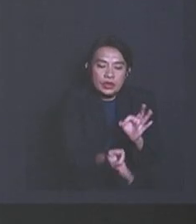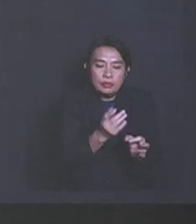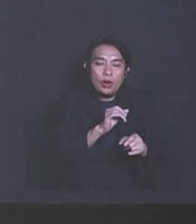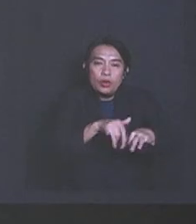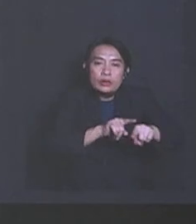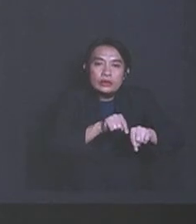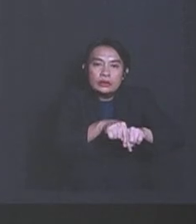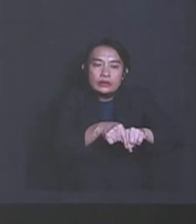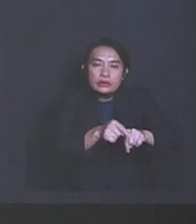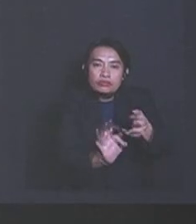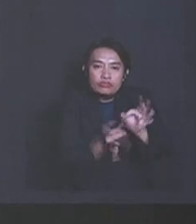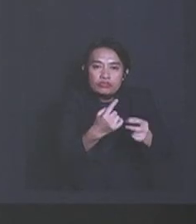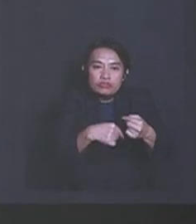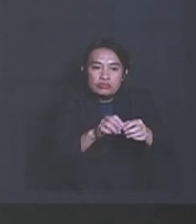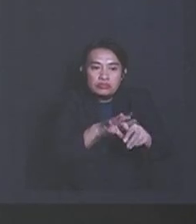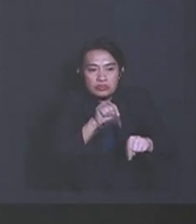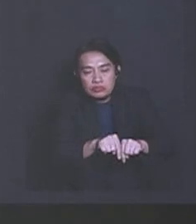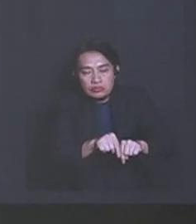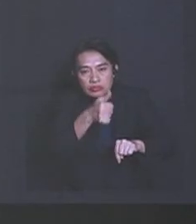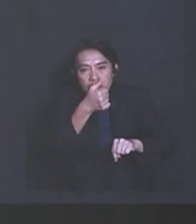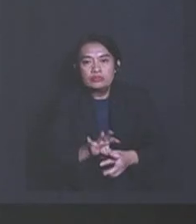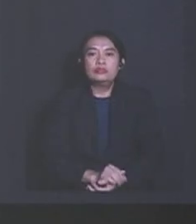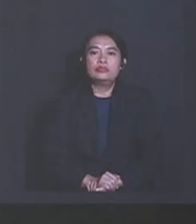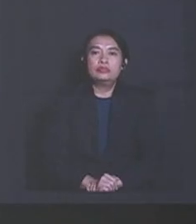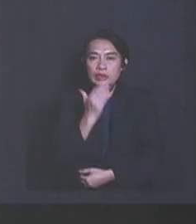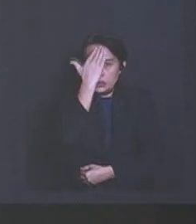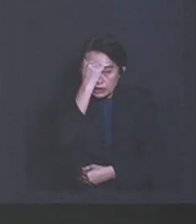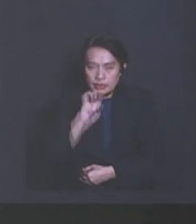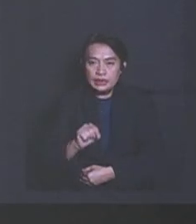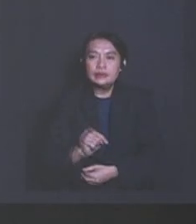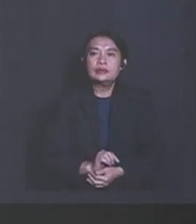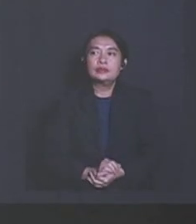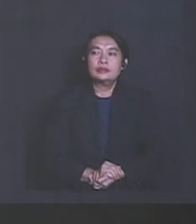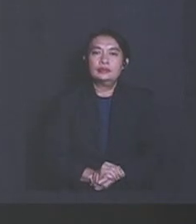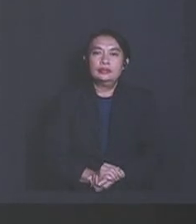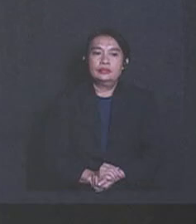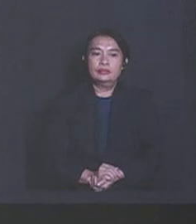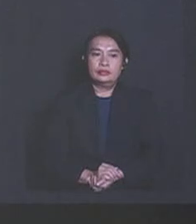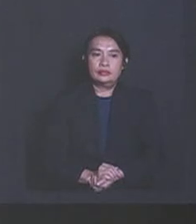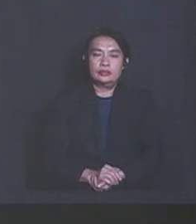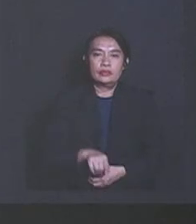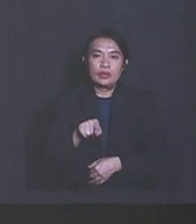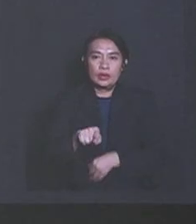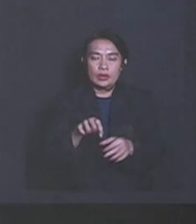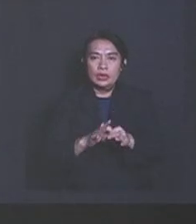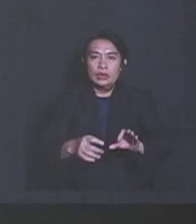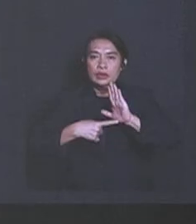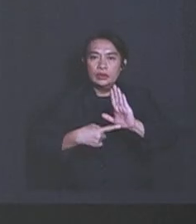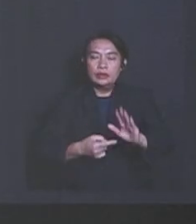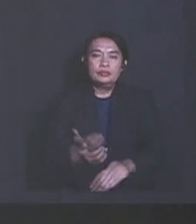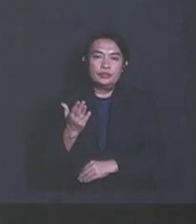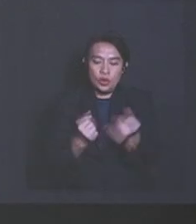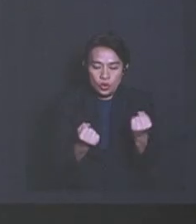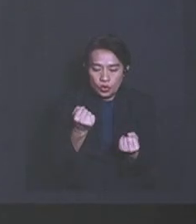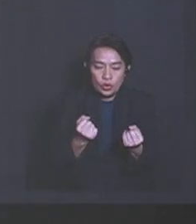system, we need to initiate something like small size garbage collector. So for example, this tuk-tuk